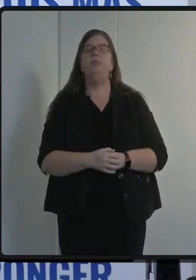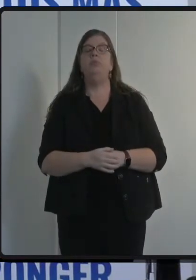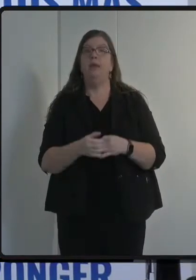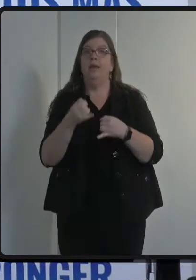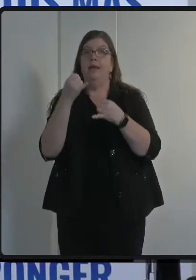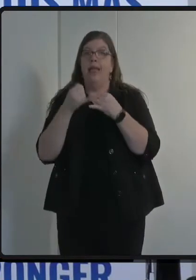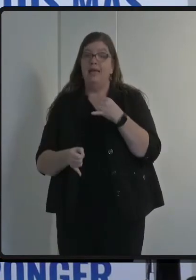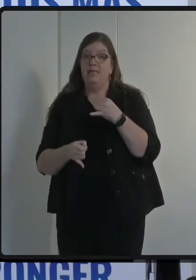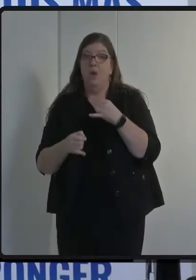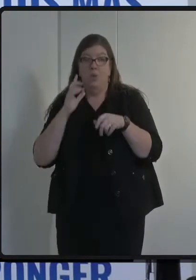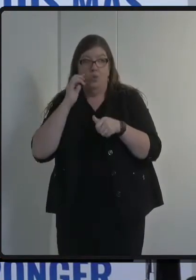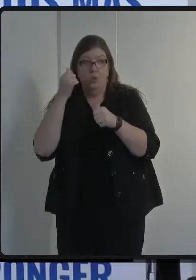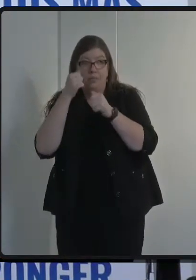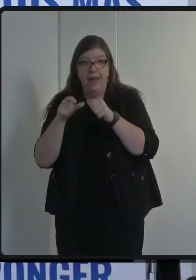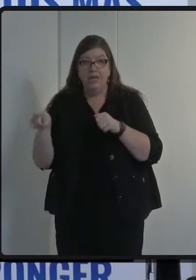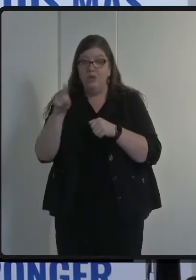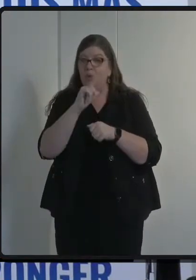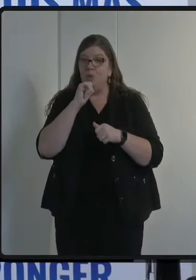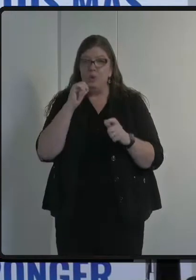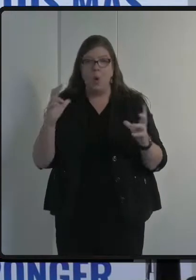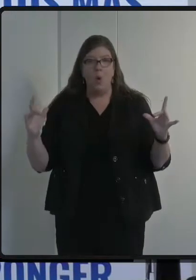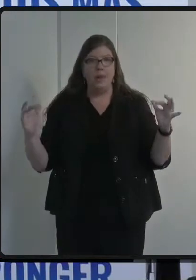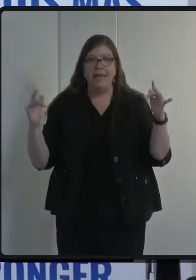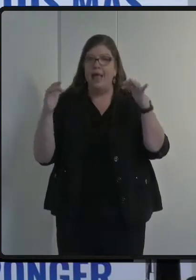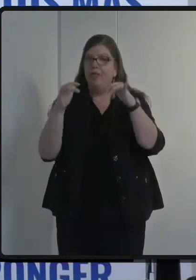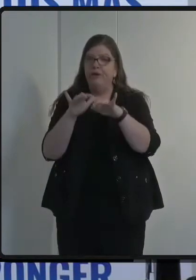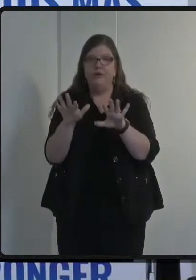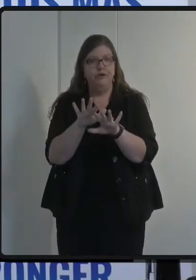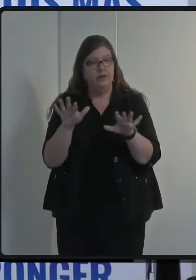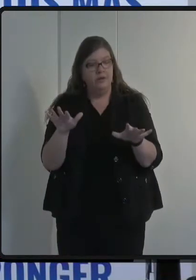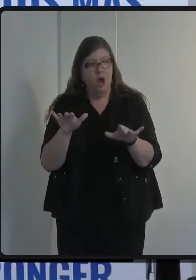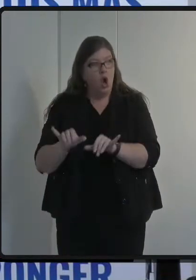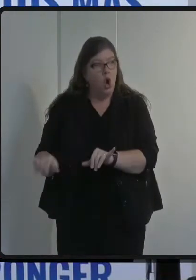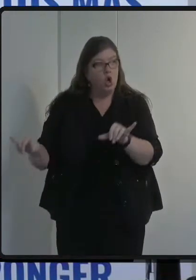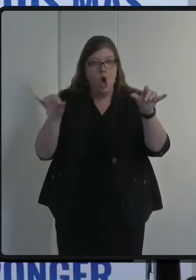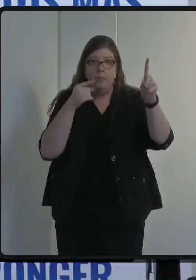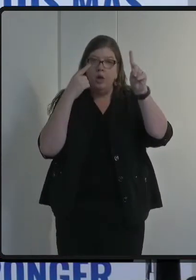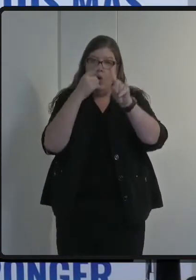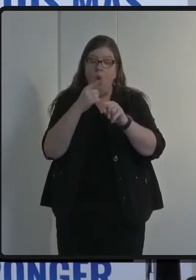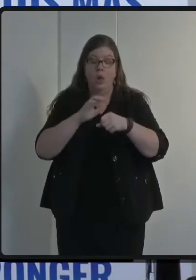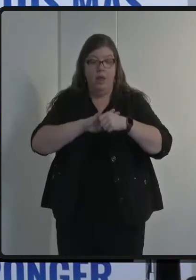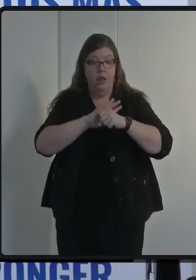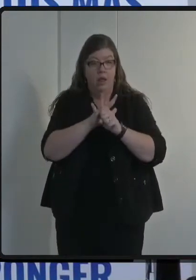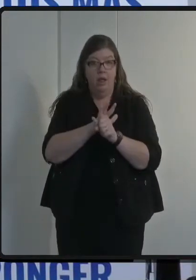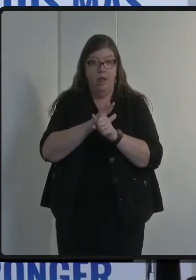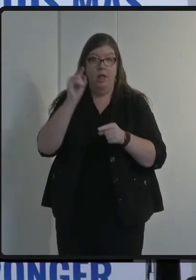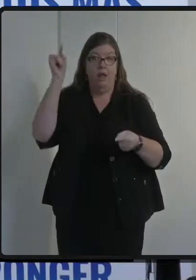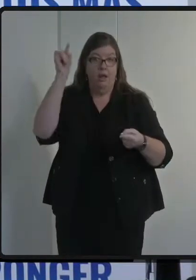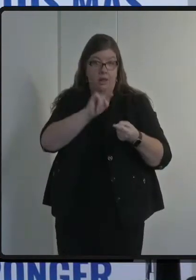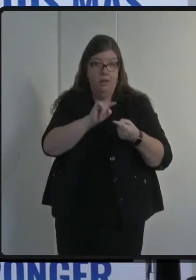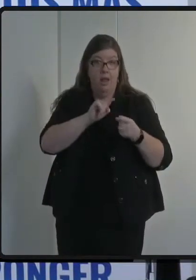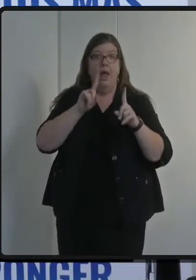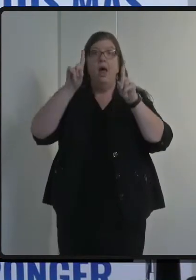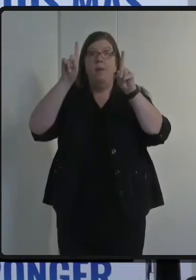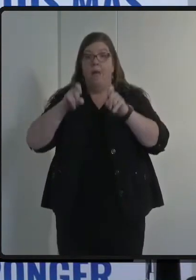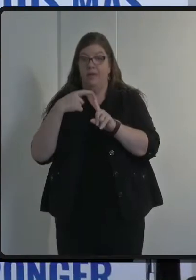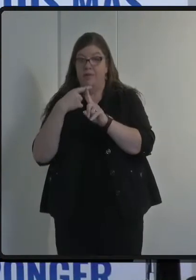not gather. Our common goal is to reduce our case rates and decrease testing